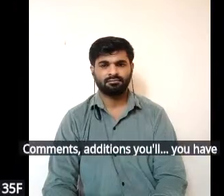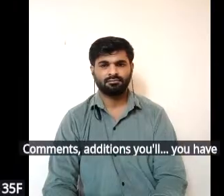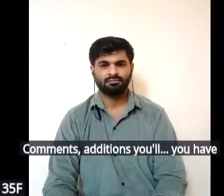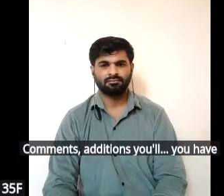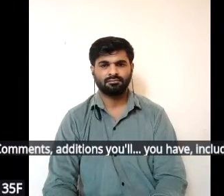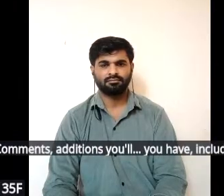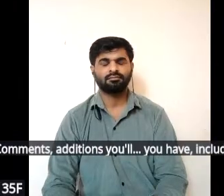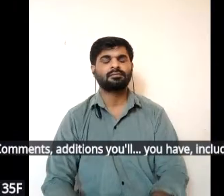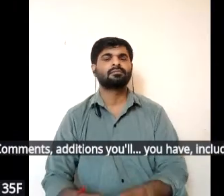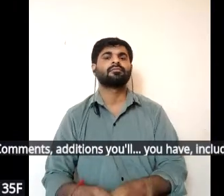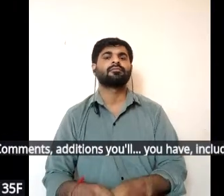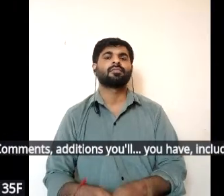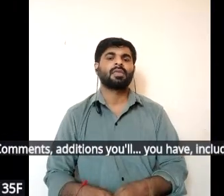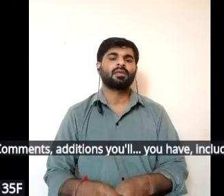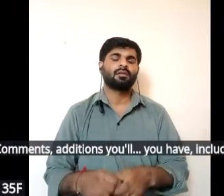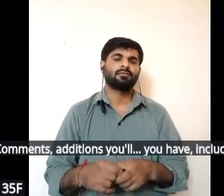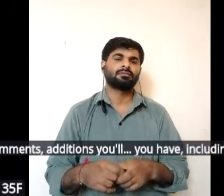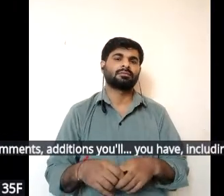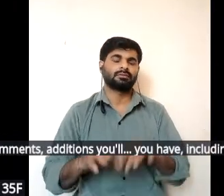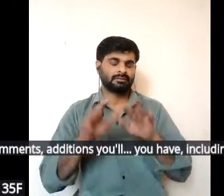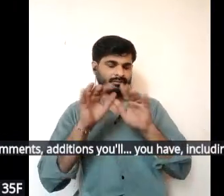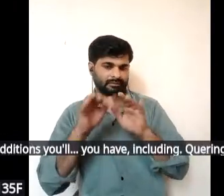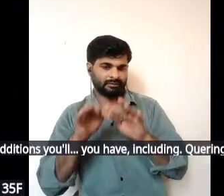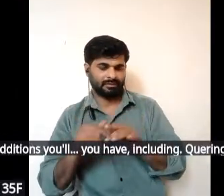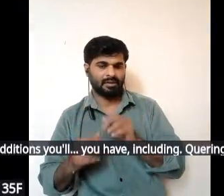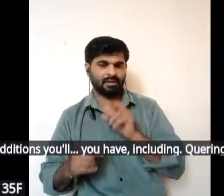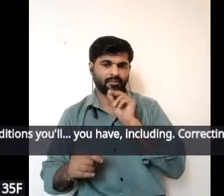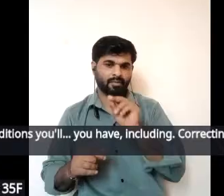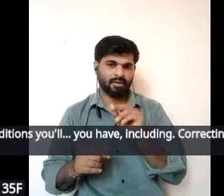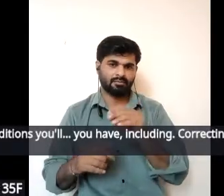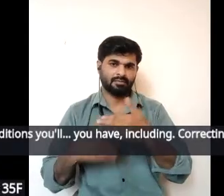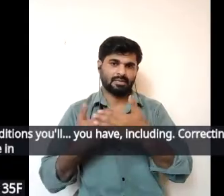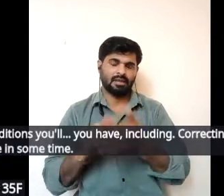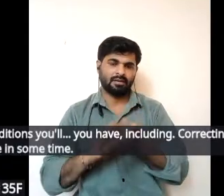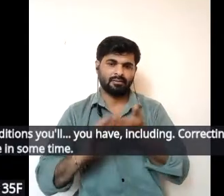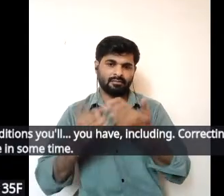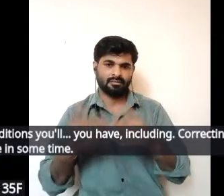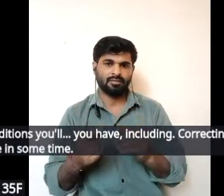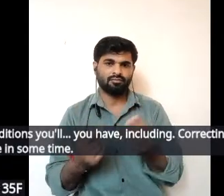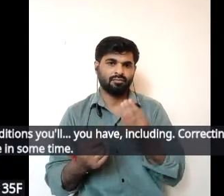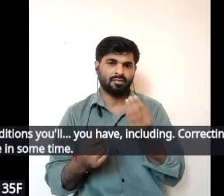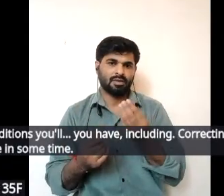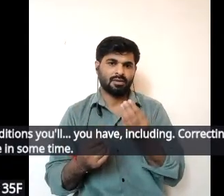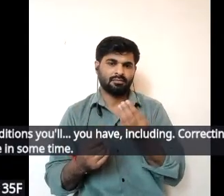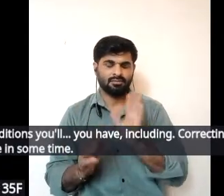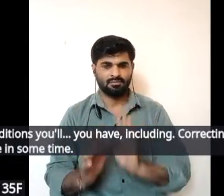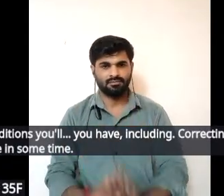including Coring's comment, and then we'll close in some time.